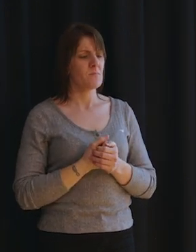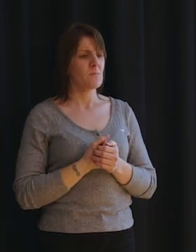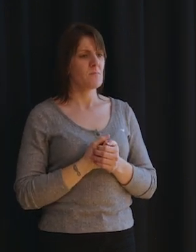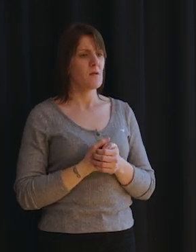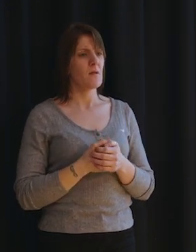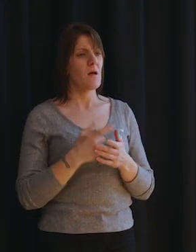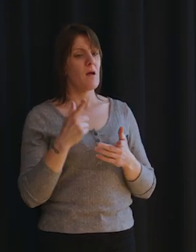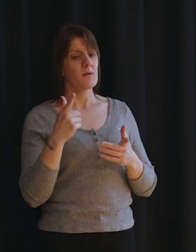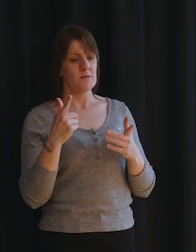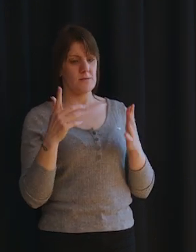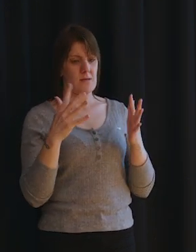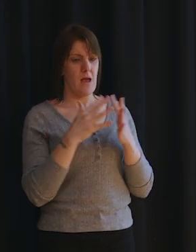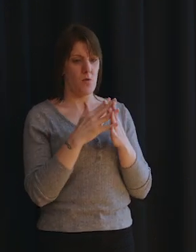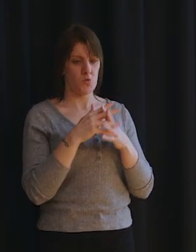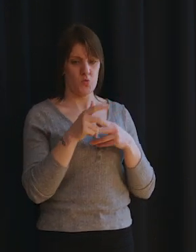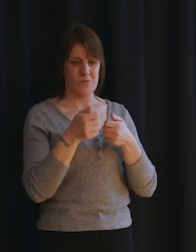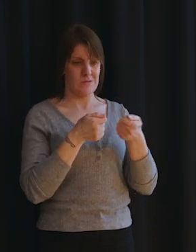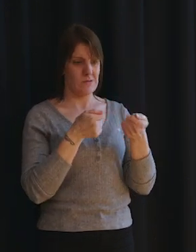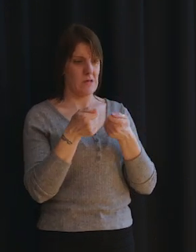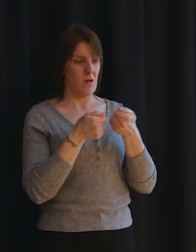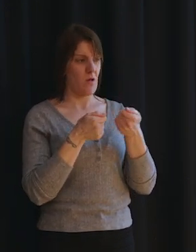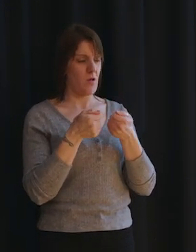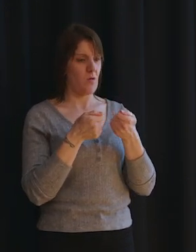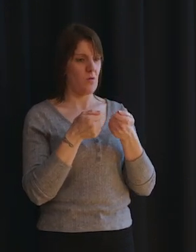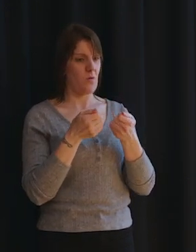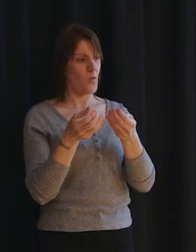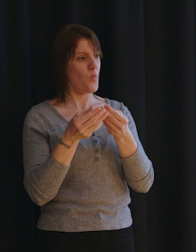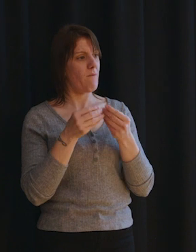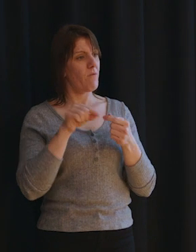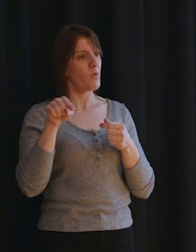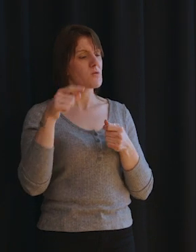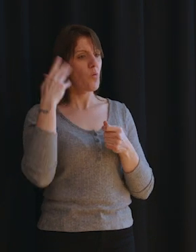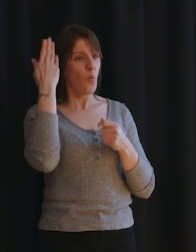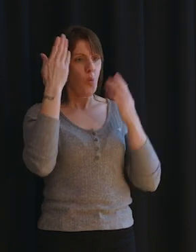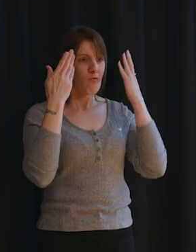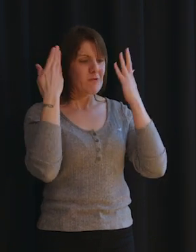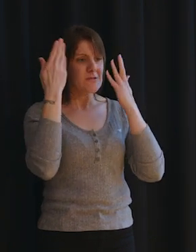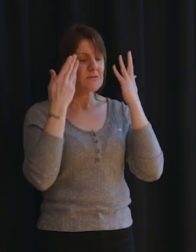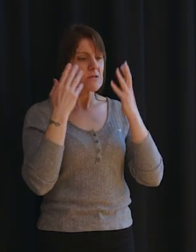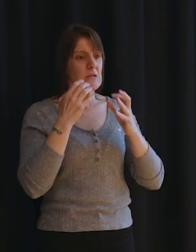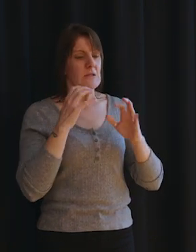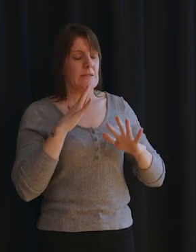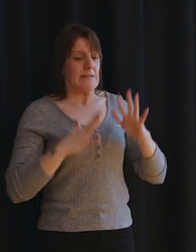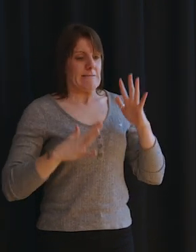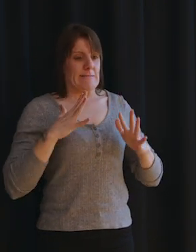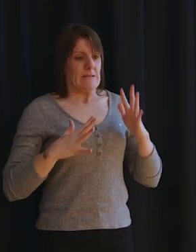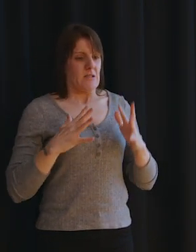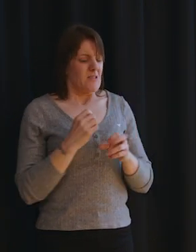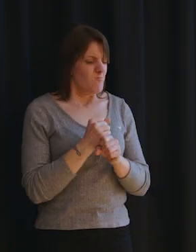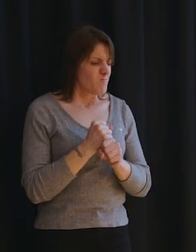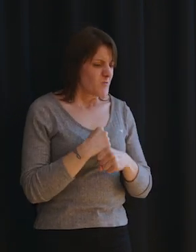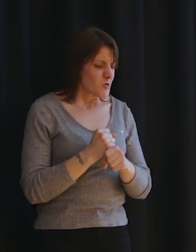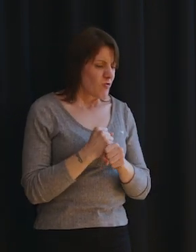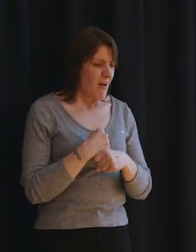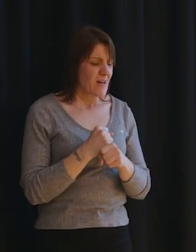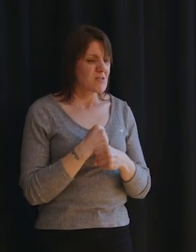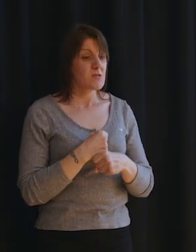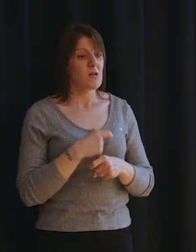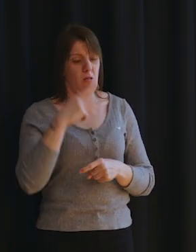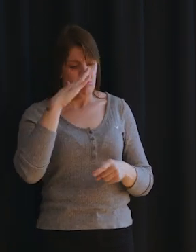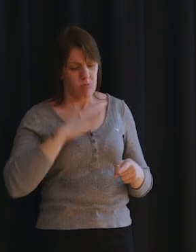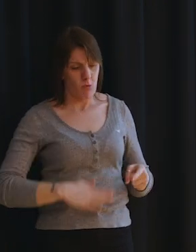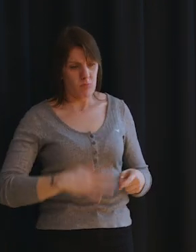of dealing with some of those kind of worries, anxieties, stress, those low moods, is to